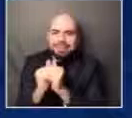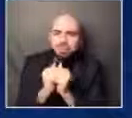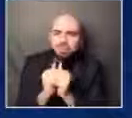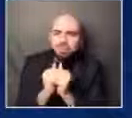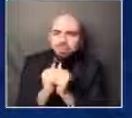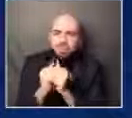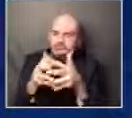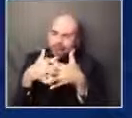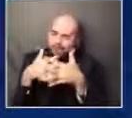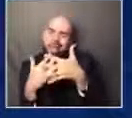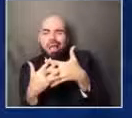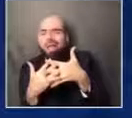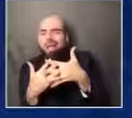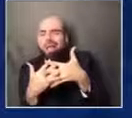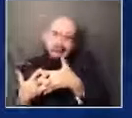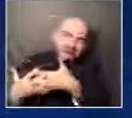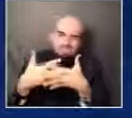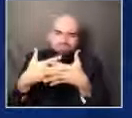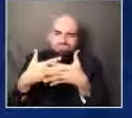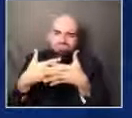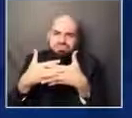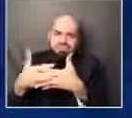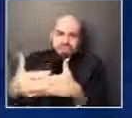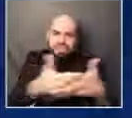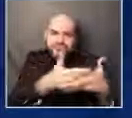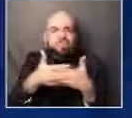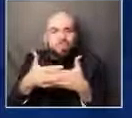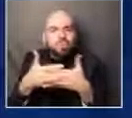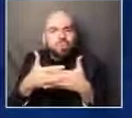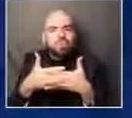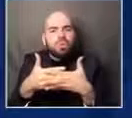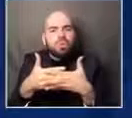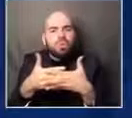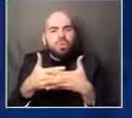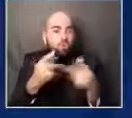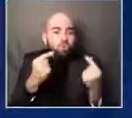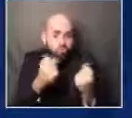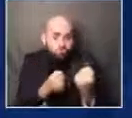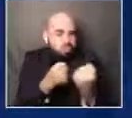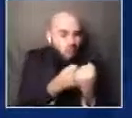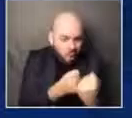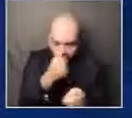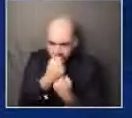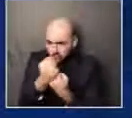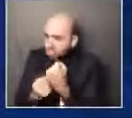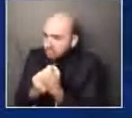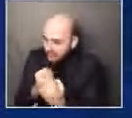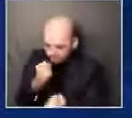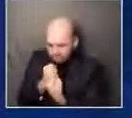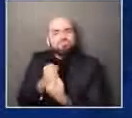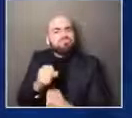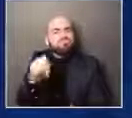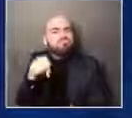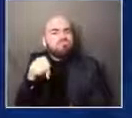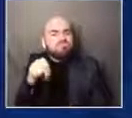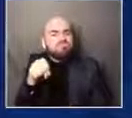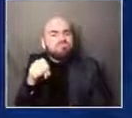hardworking Americans have each other's backs and we're united in our shared goal, defeating this